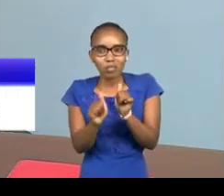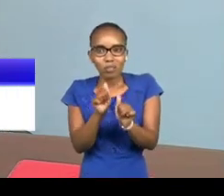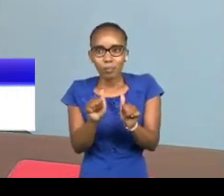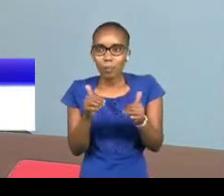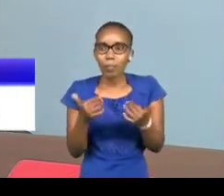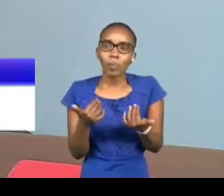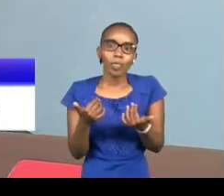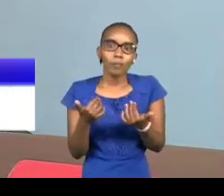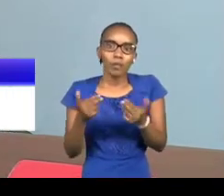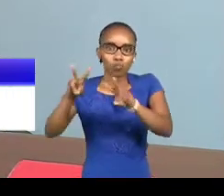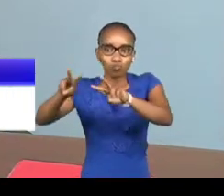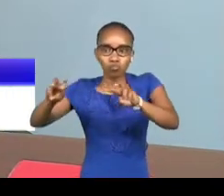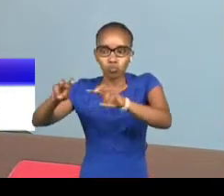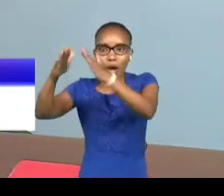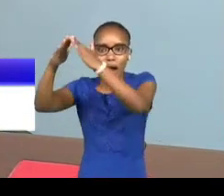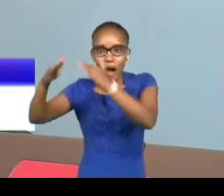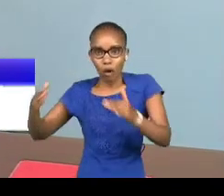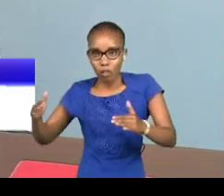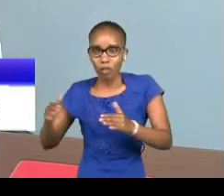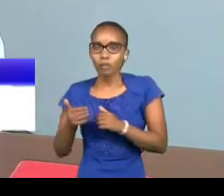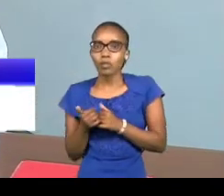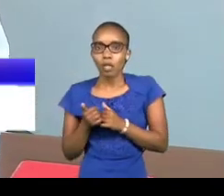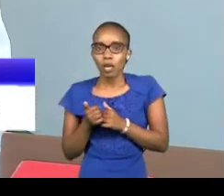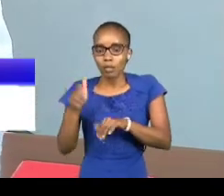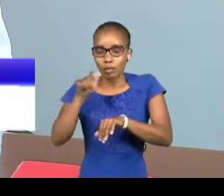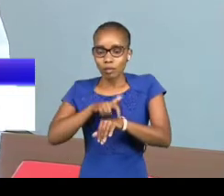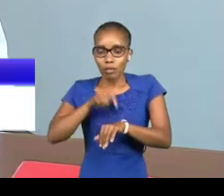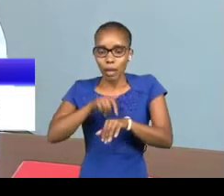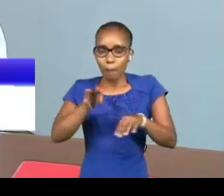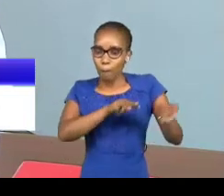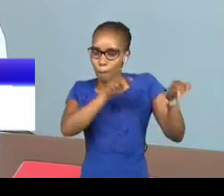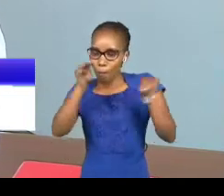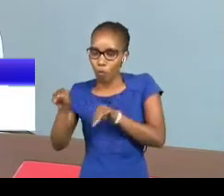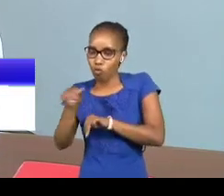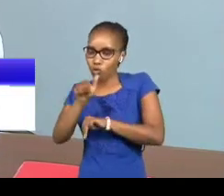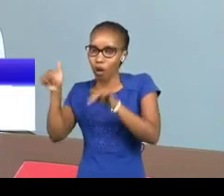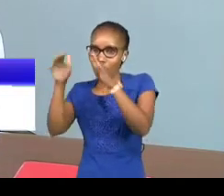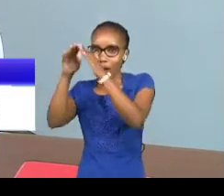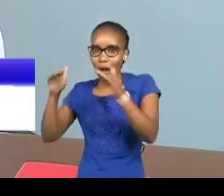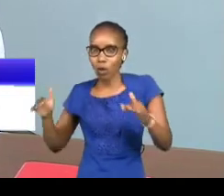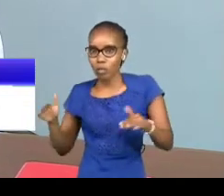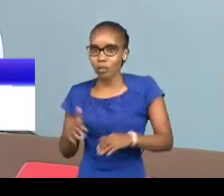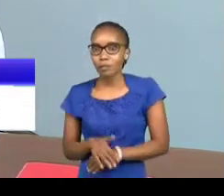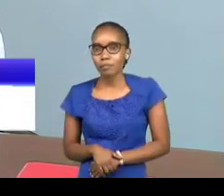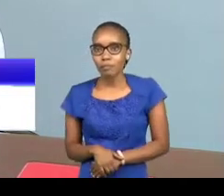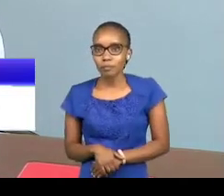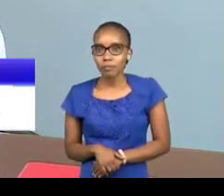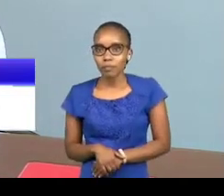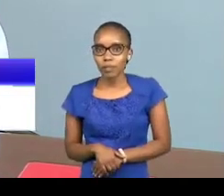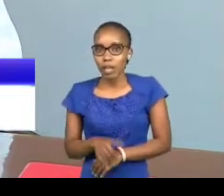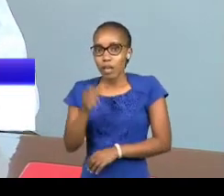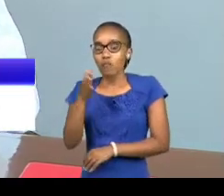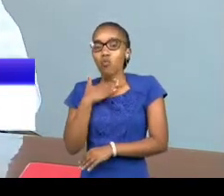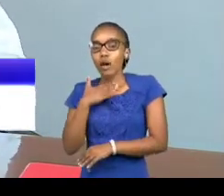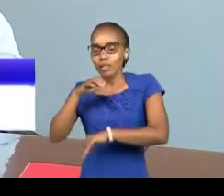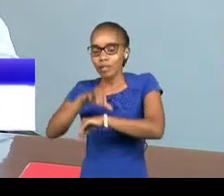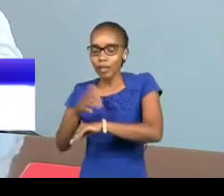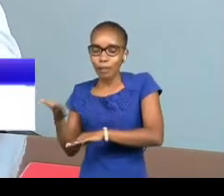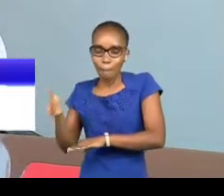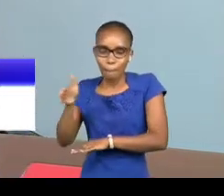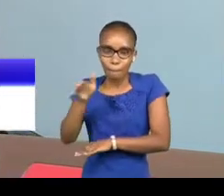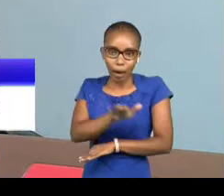getting a house and when one is vacating a house, at what point should one get back his deposit? Should it be